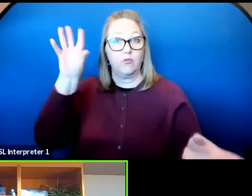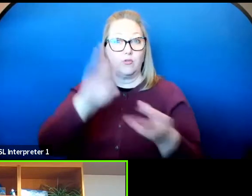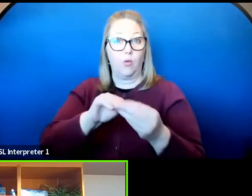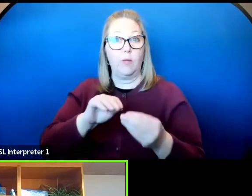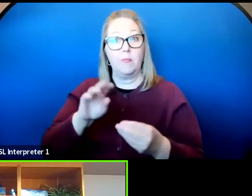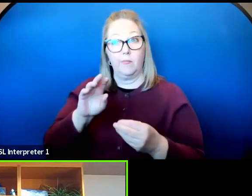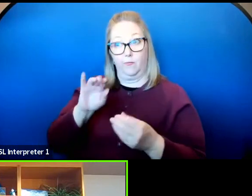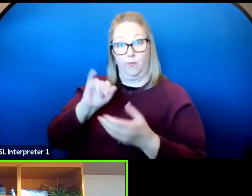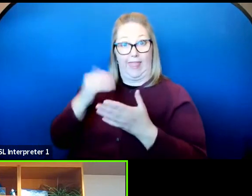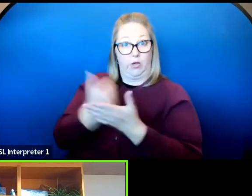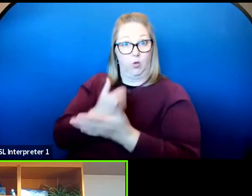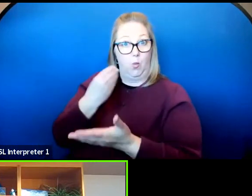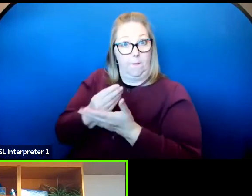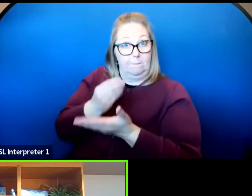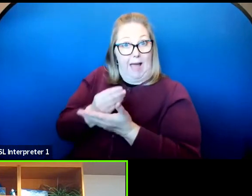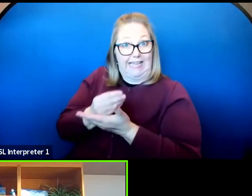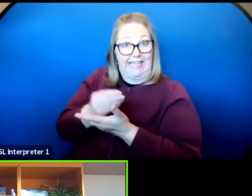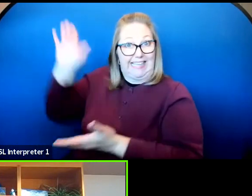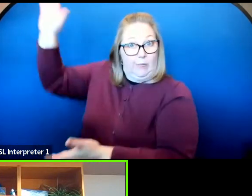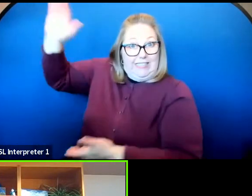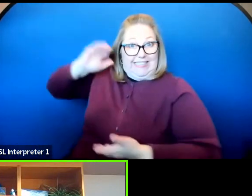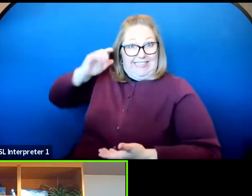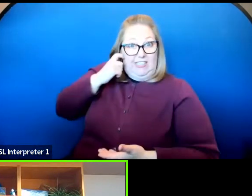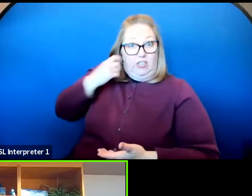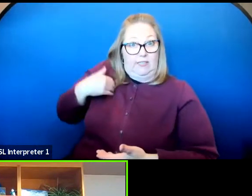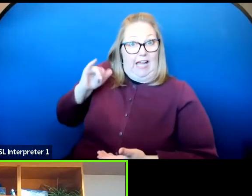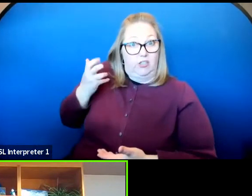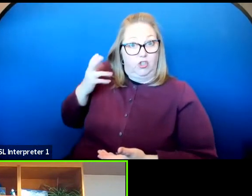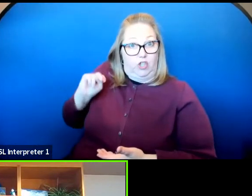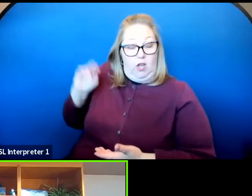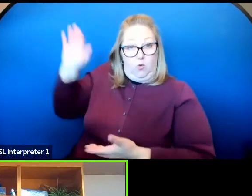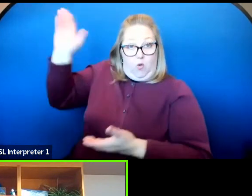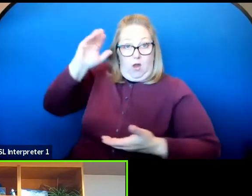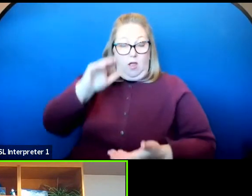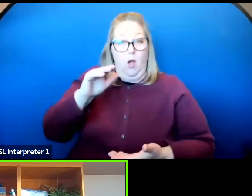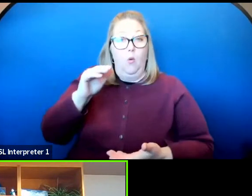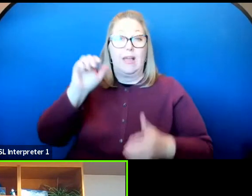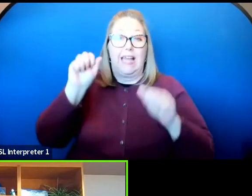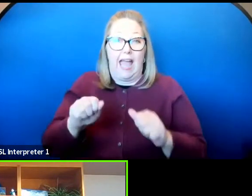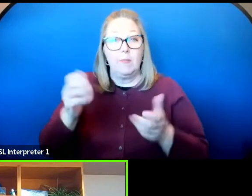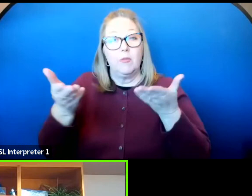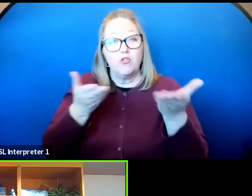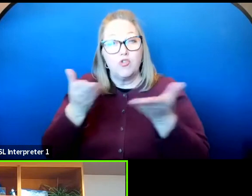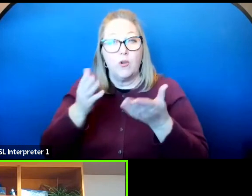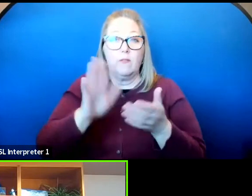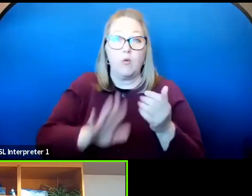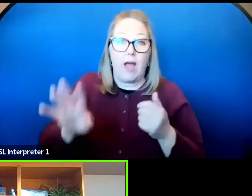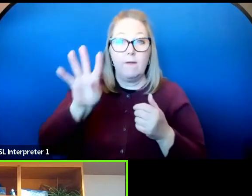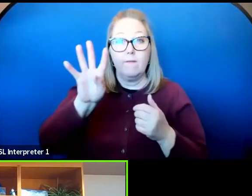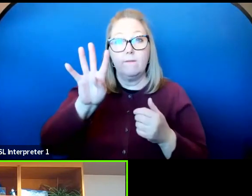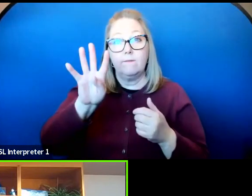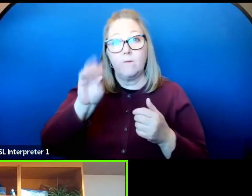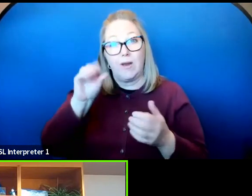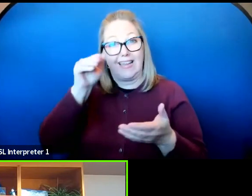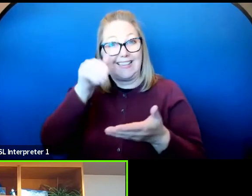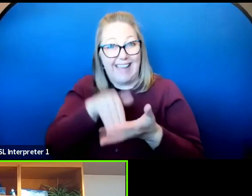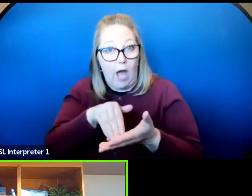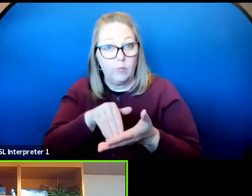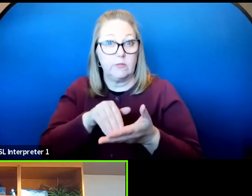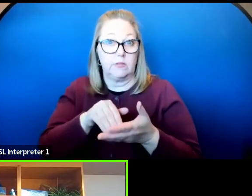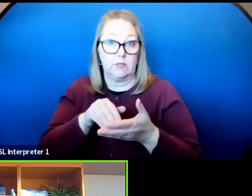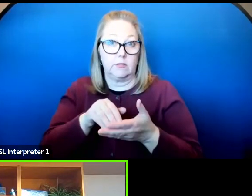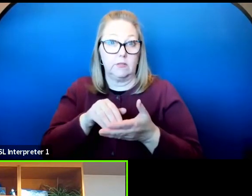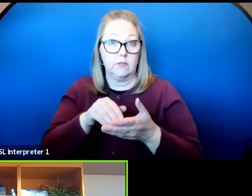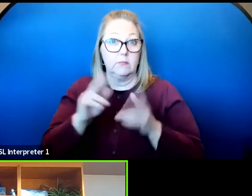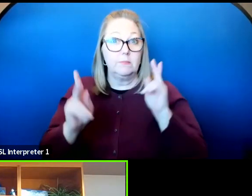of room in that queue for people to apply and get their documentation in. And then we anticipate on a weekly basis processing it's in